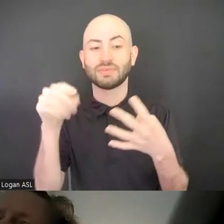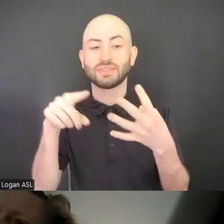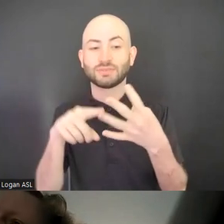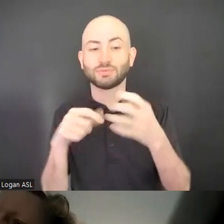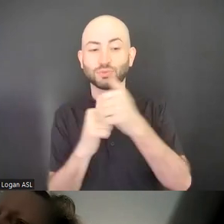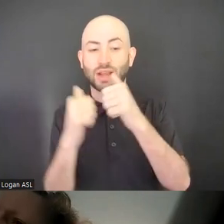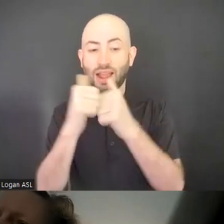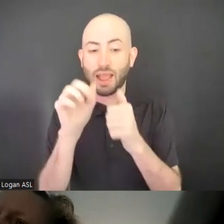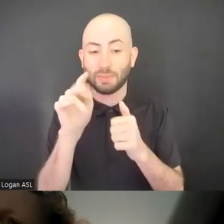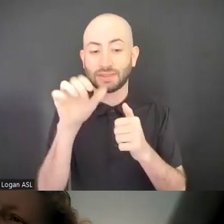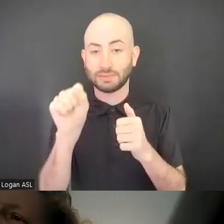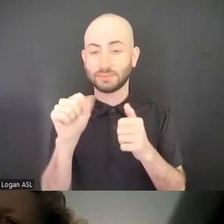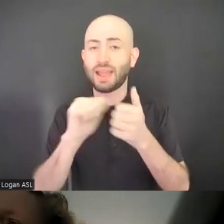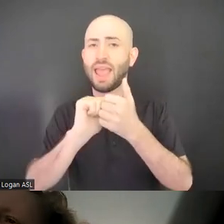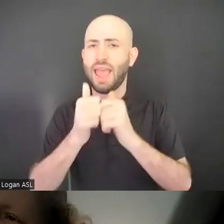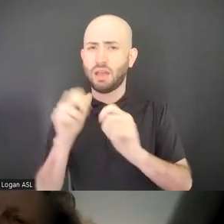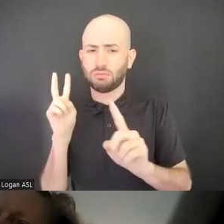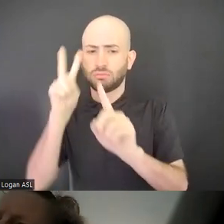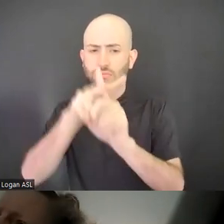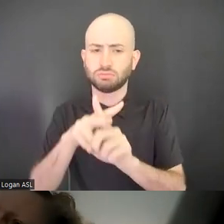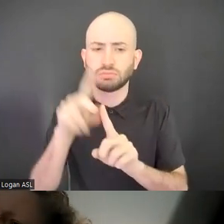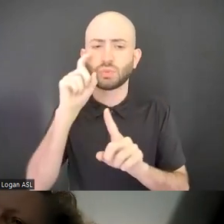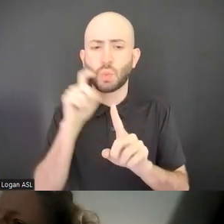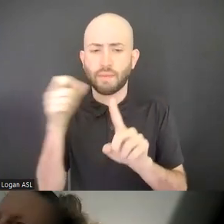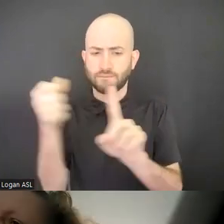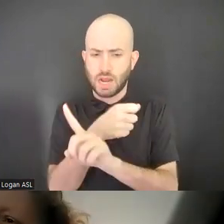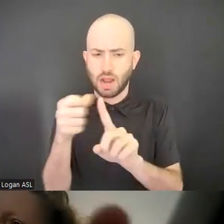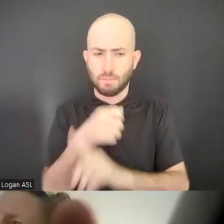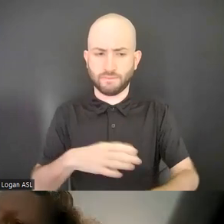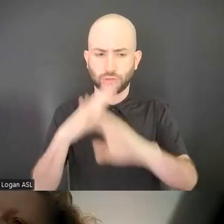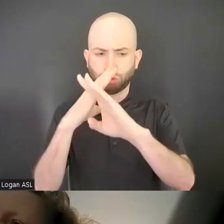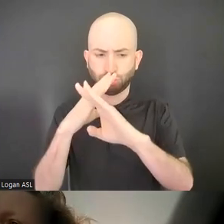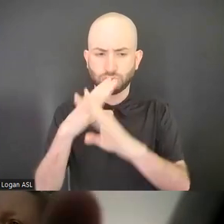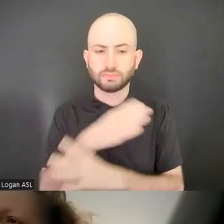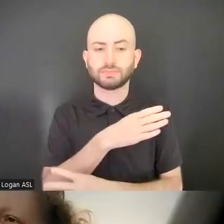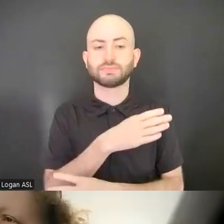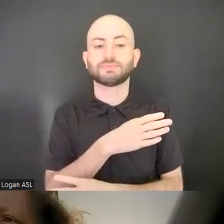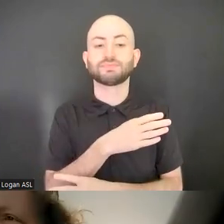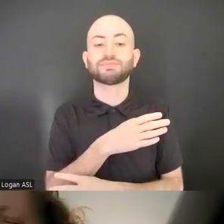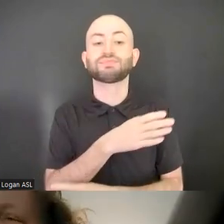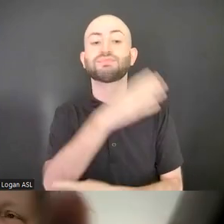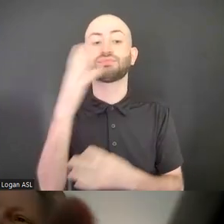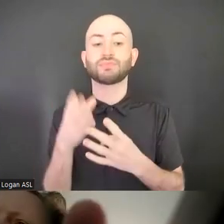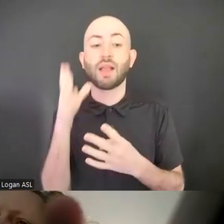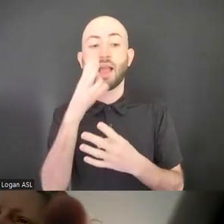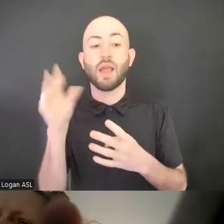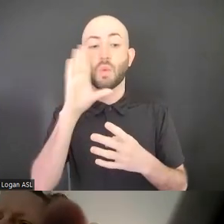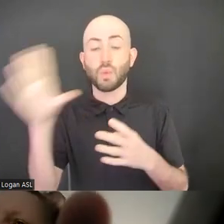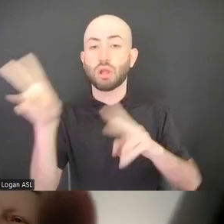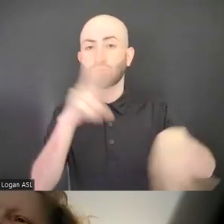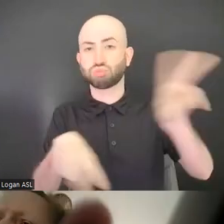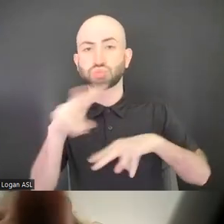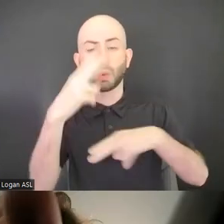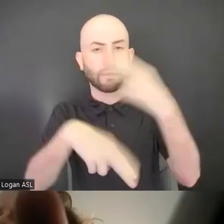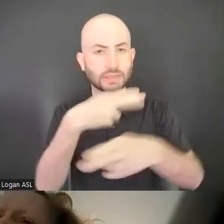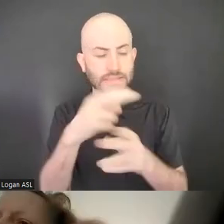then an informative look at universal design next we will have our panelists share their experiences